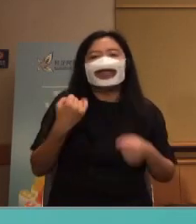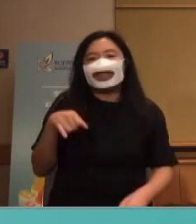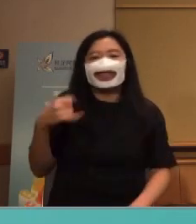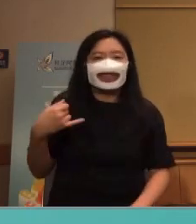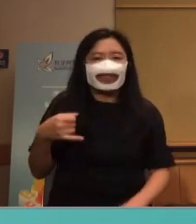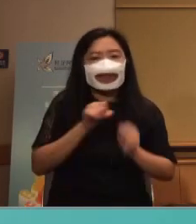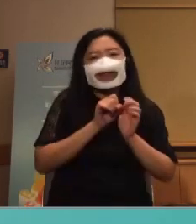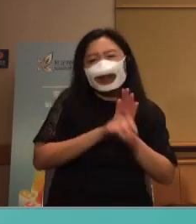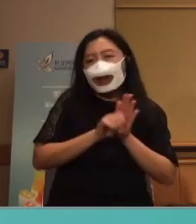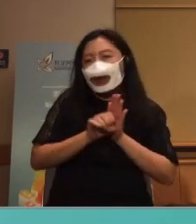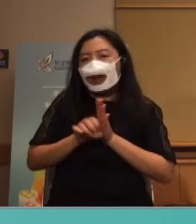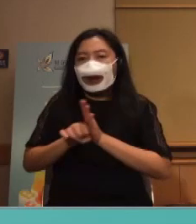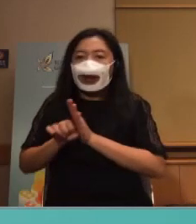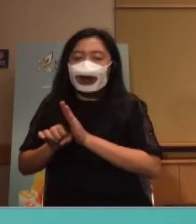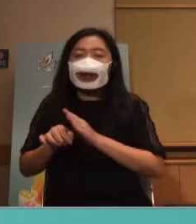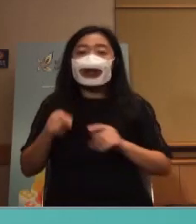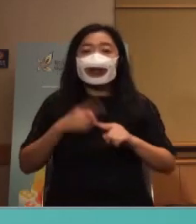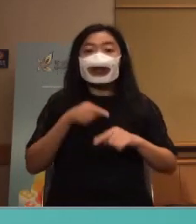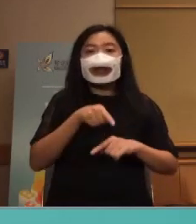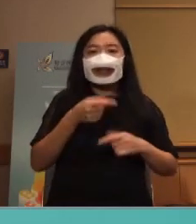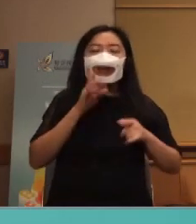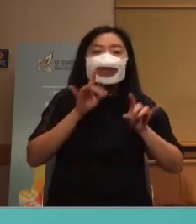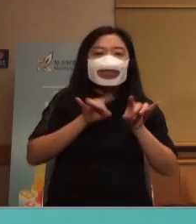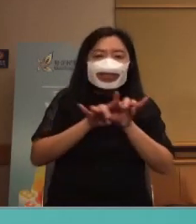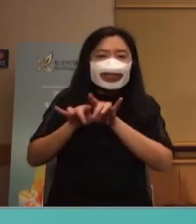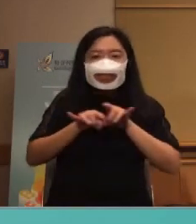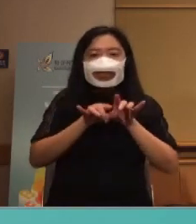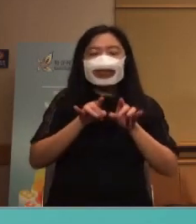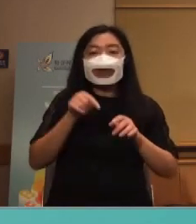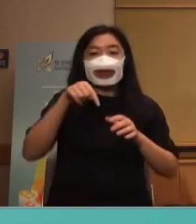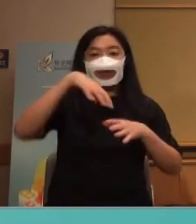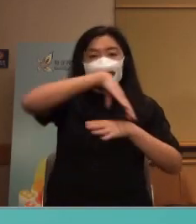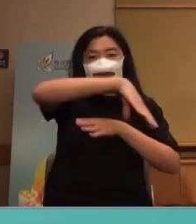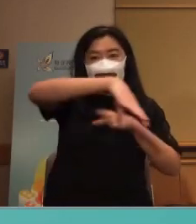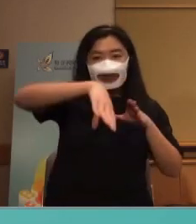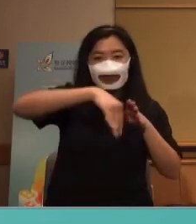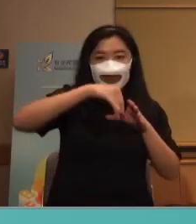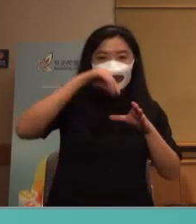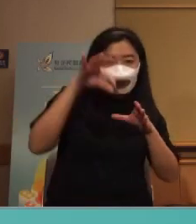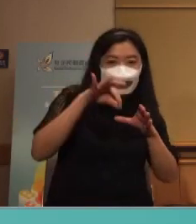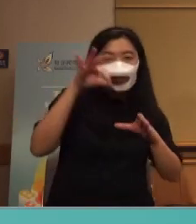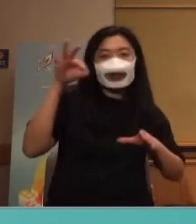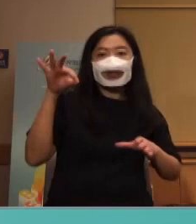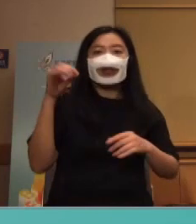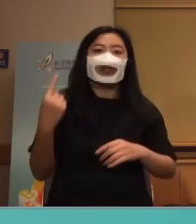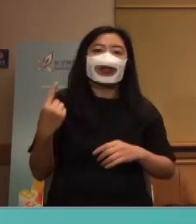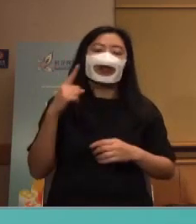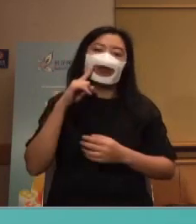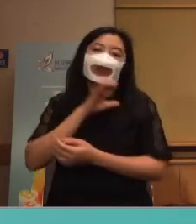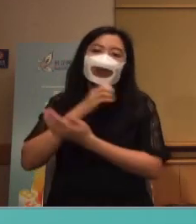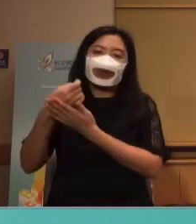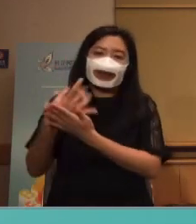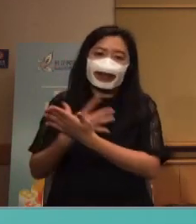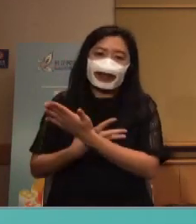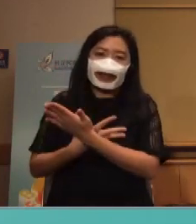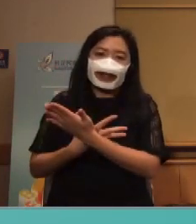tool, just one of the tools I can use. Like, as long as this is the membership system, I have a lot of other ways